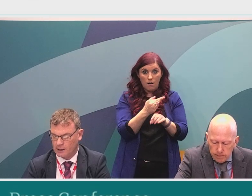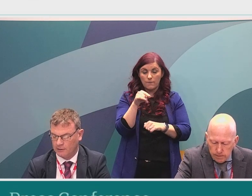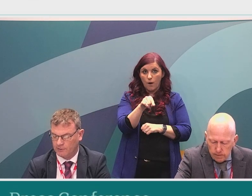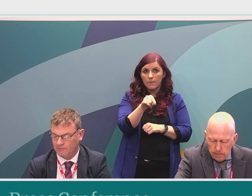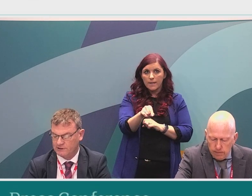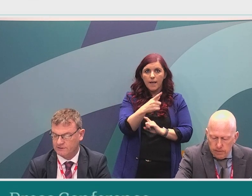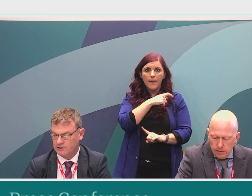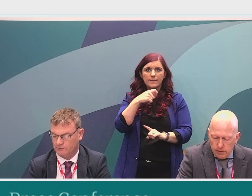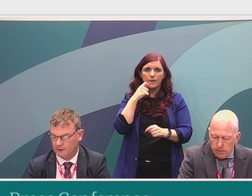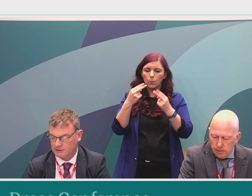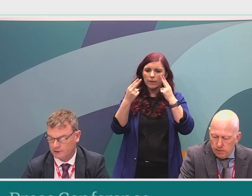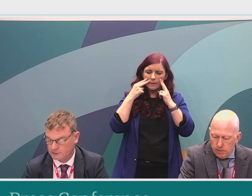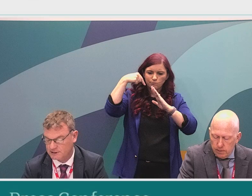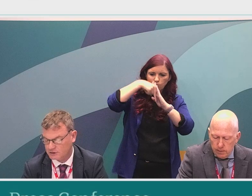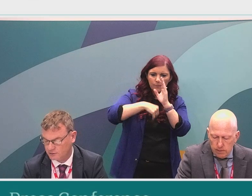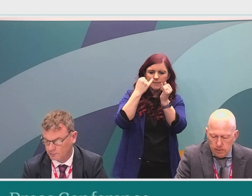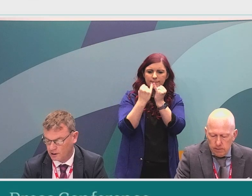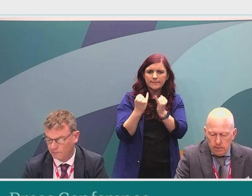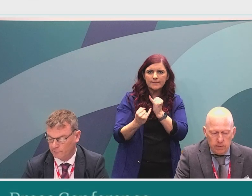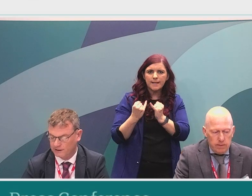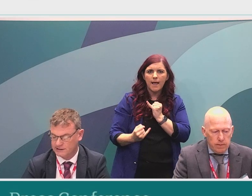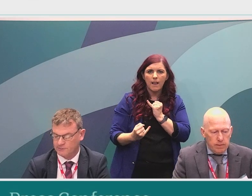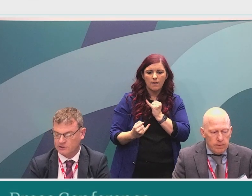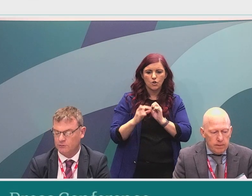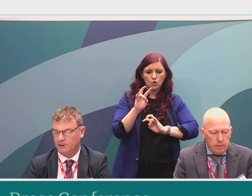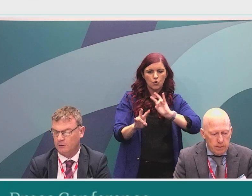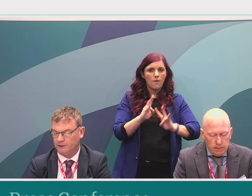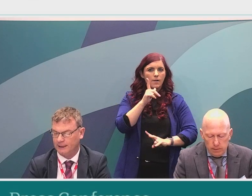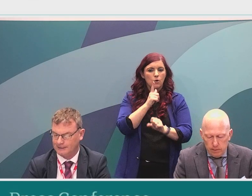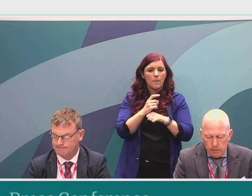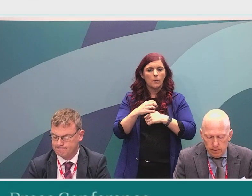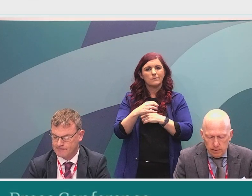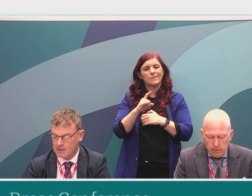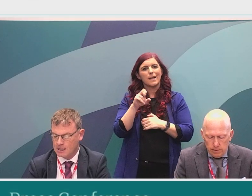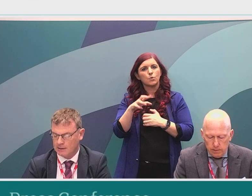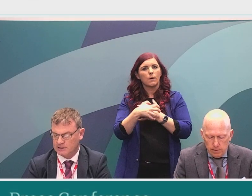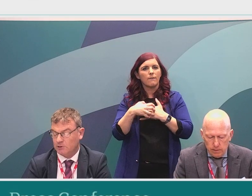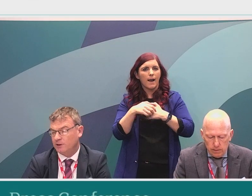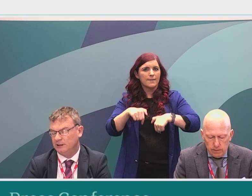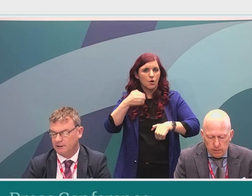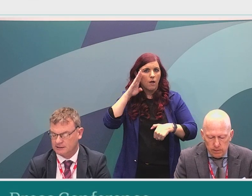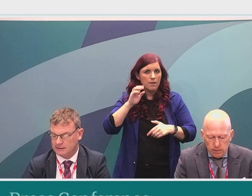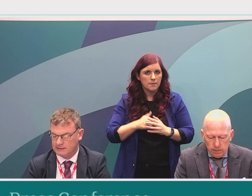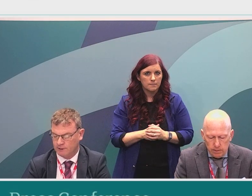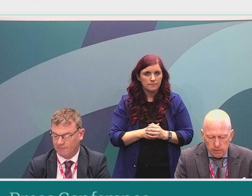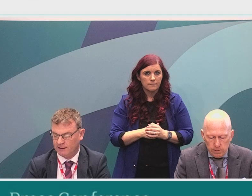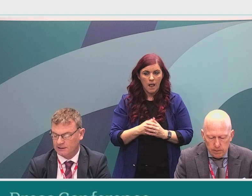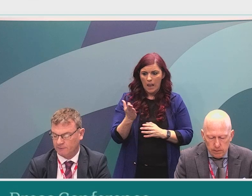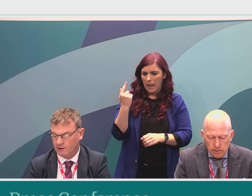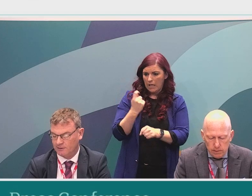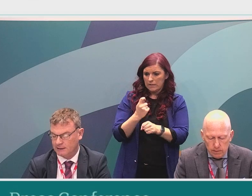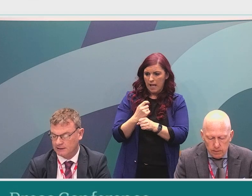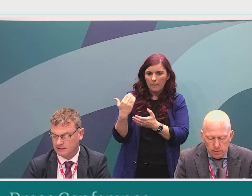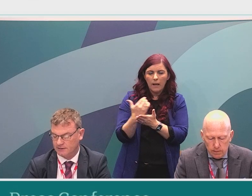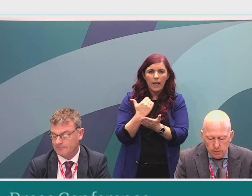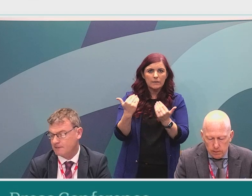survey on the prevalence of sexual violence with a substantial number of participants should be undertaken. It's been 20 years since we have data for